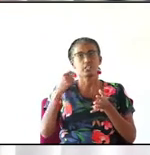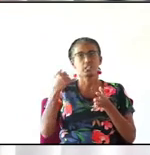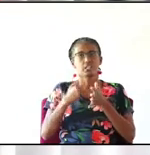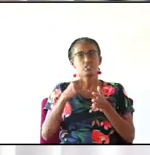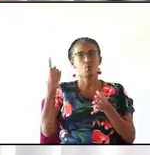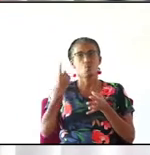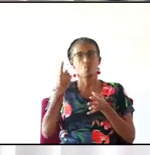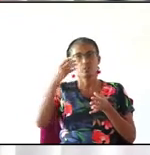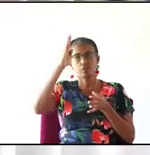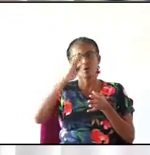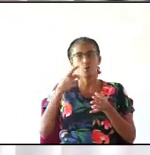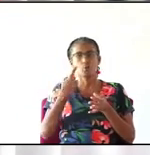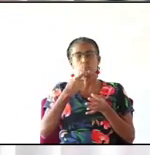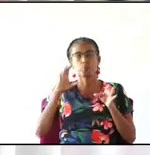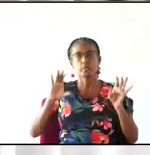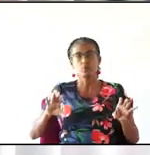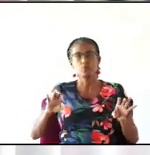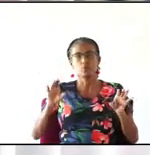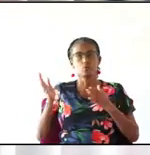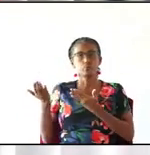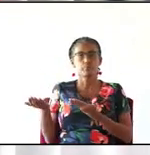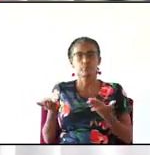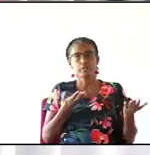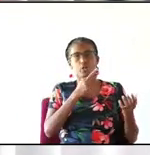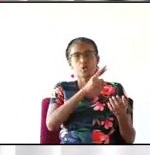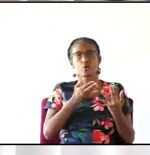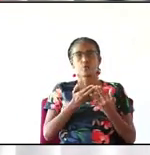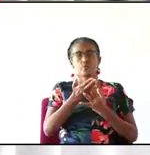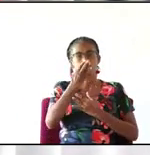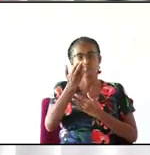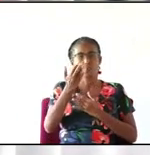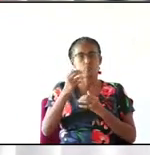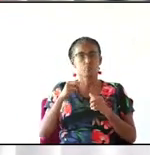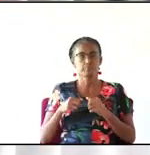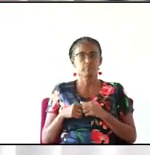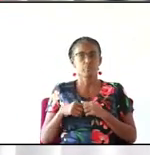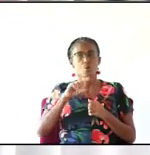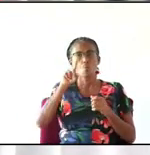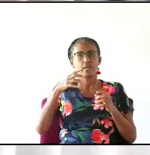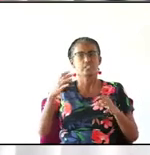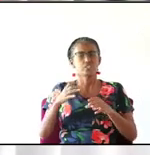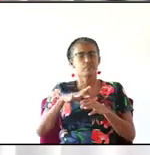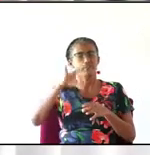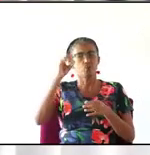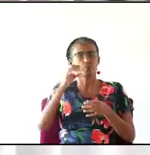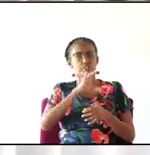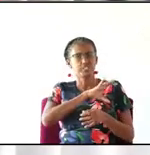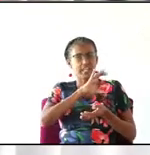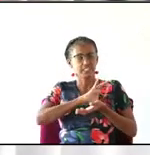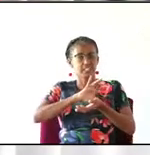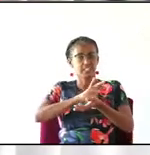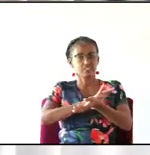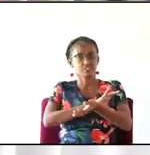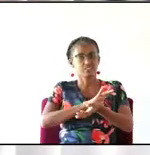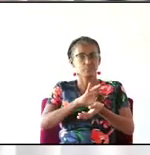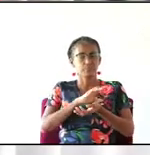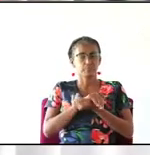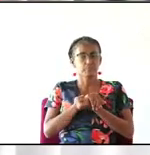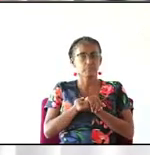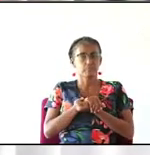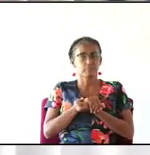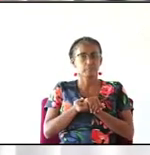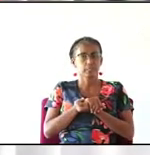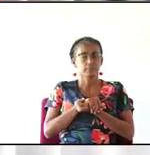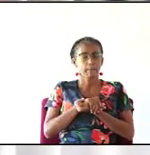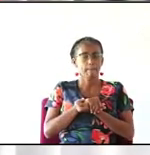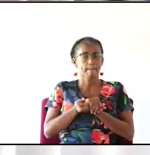me through. And I know when you get the diagnosis, if I, you know, there are people here in our church who have subsequently been